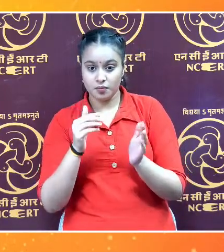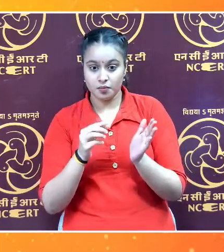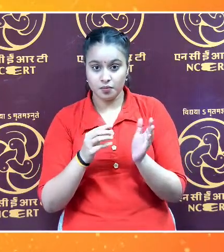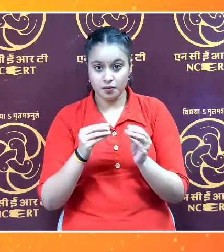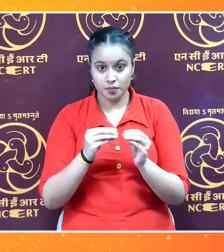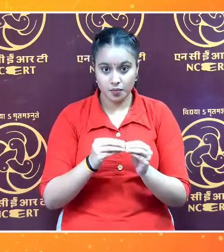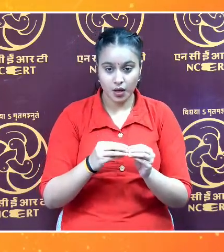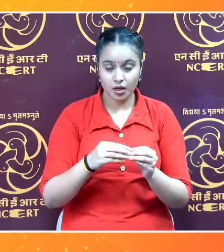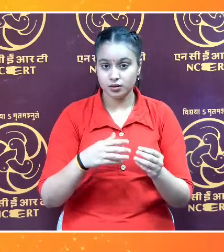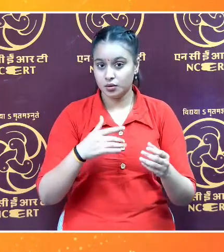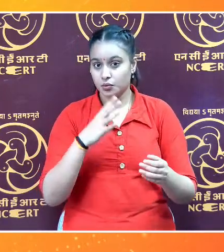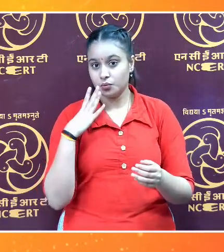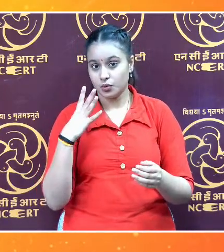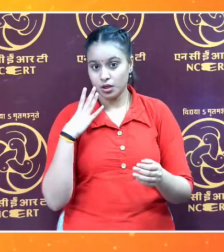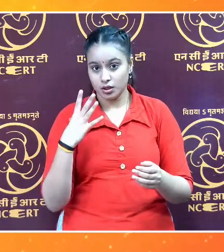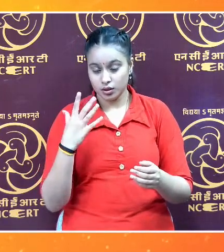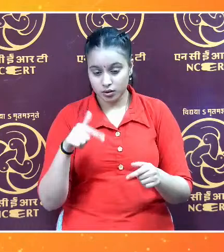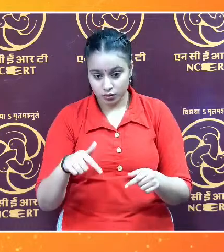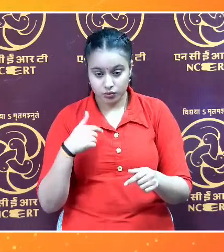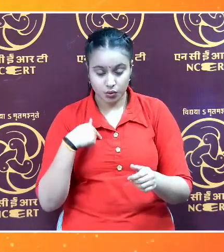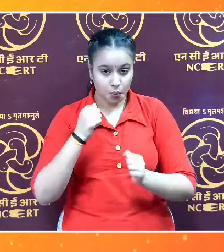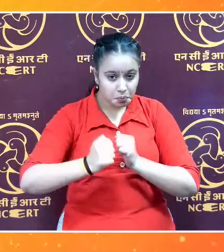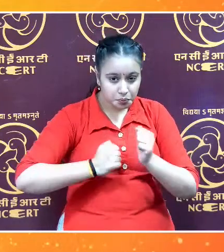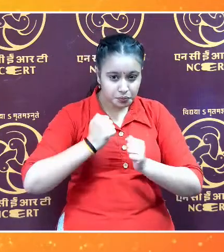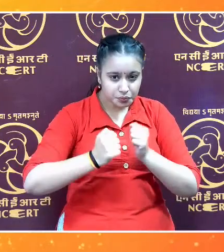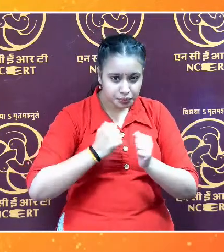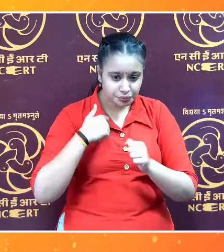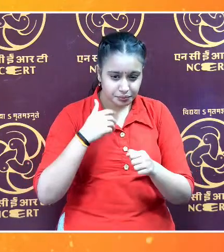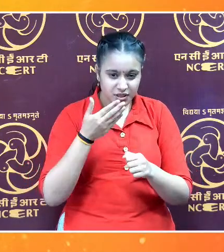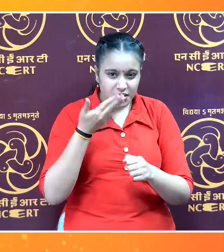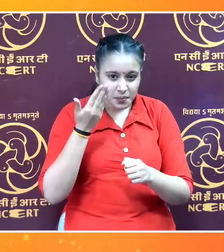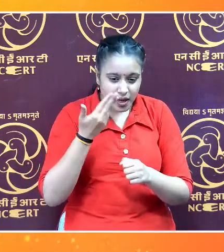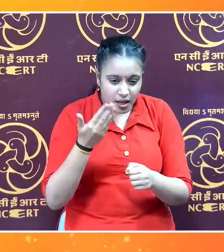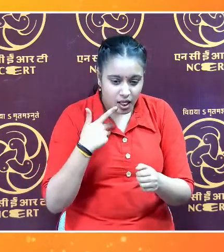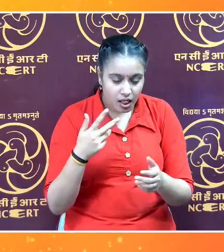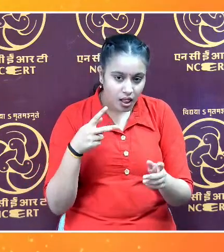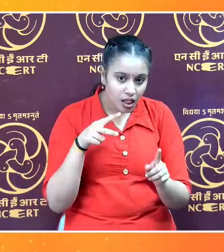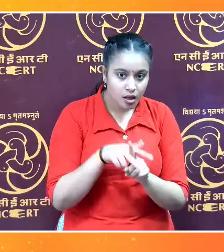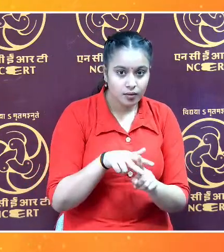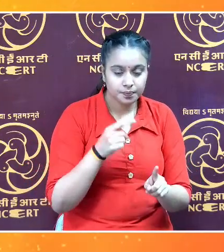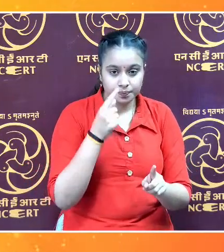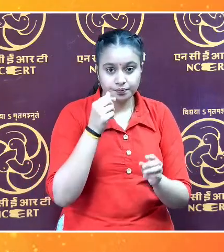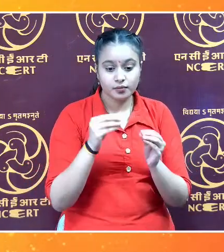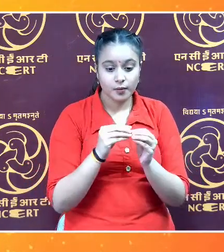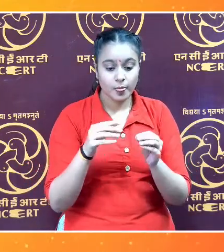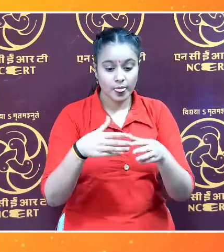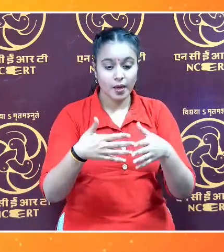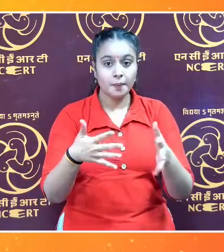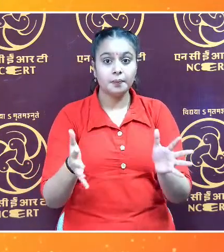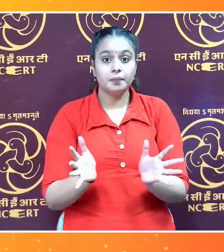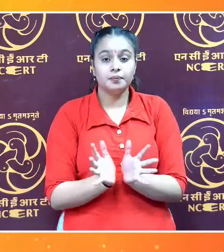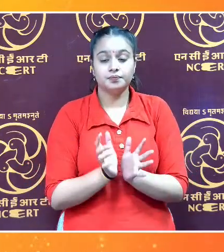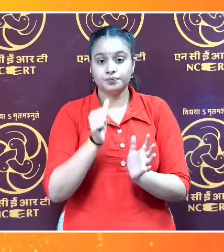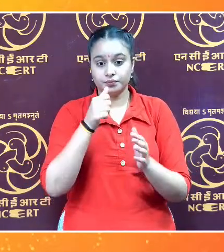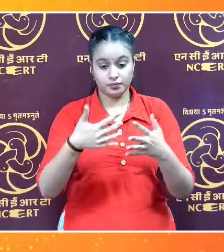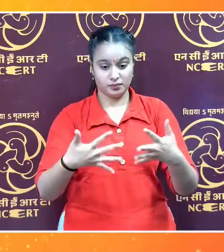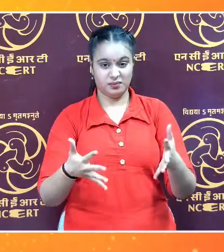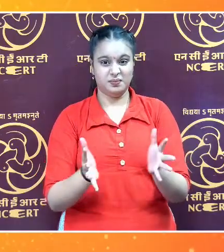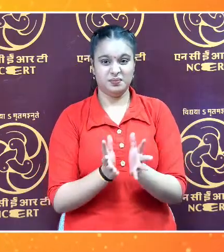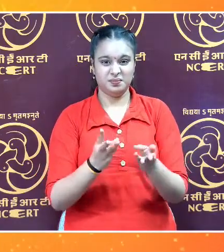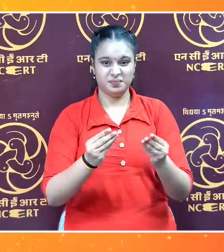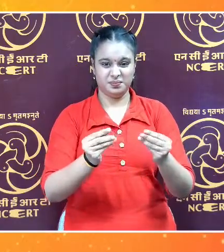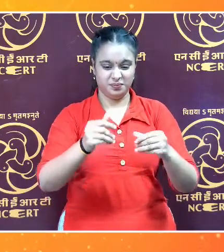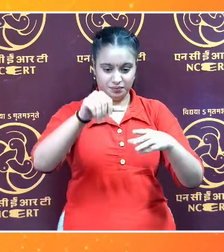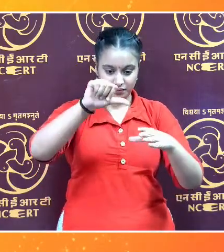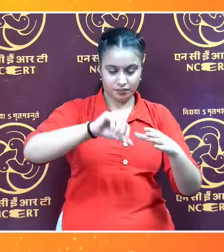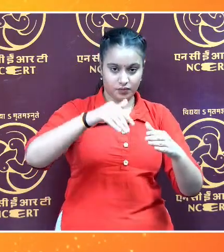sniffed and he went to that spot where Badal was stuck. And where was he? He was in the pool, muddy pool. Yeah, he was in the